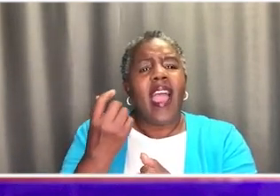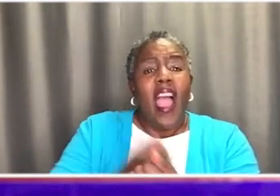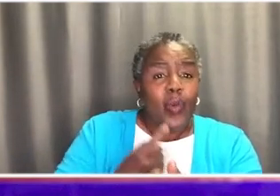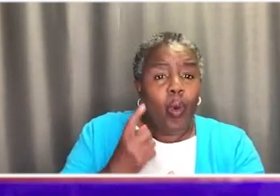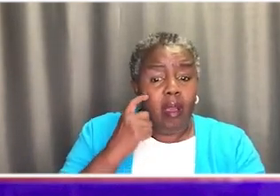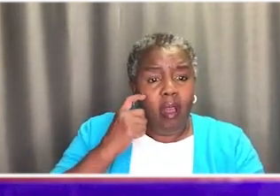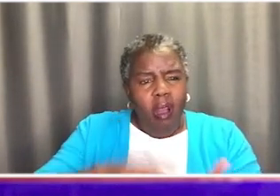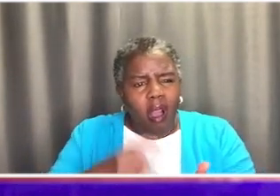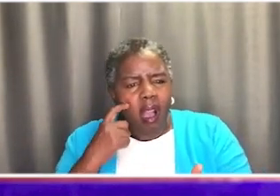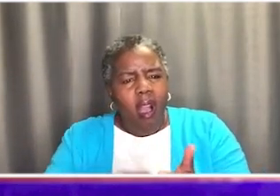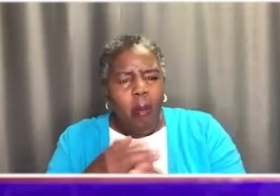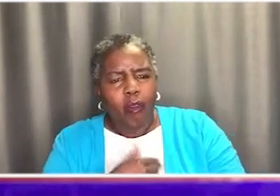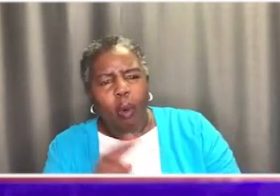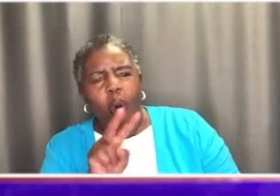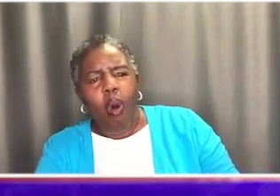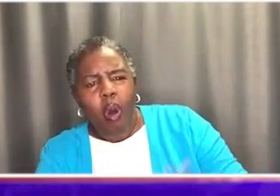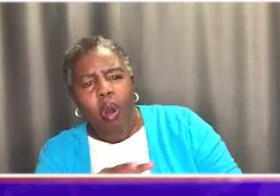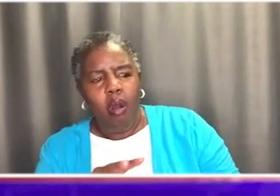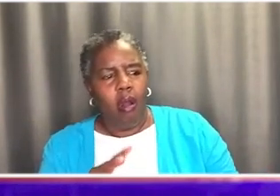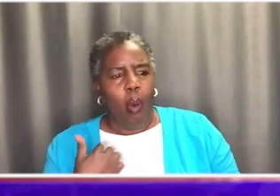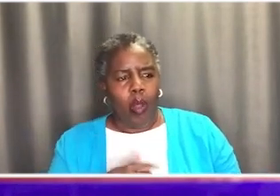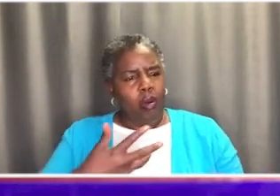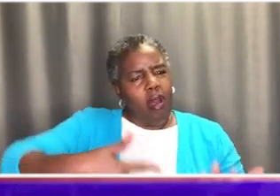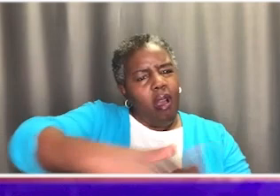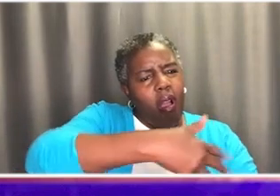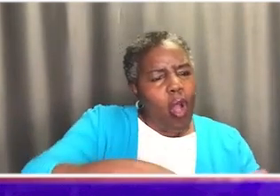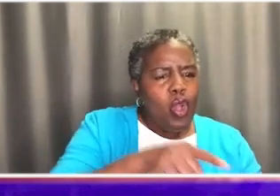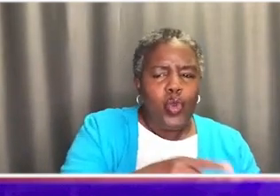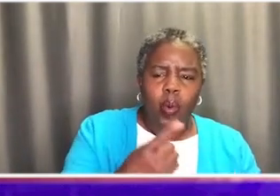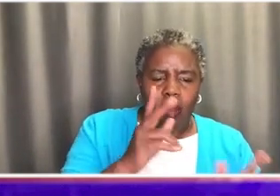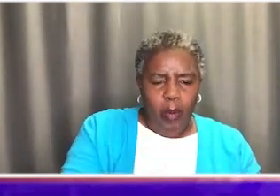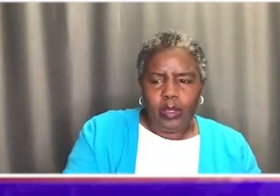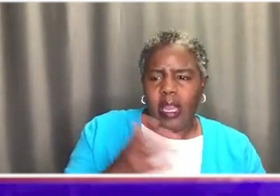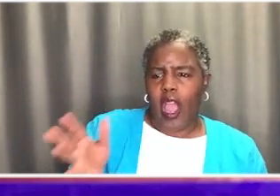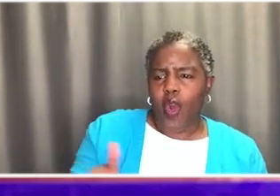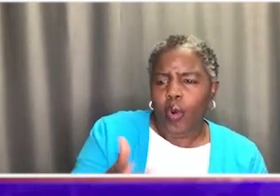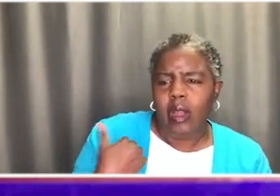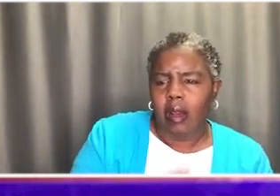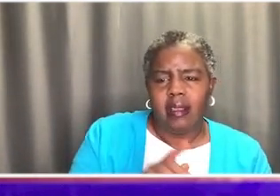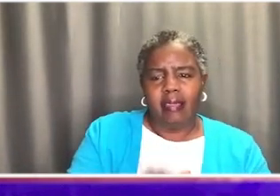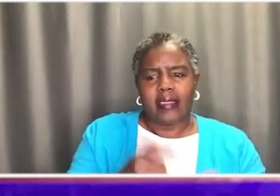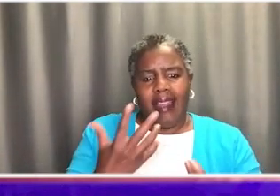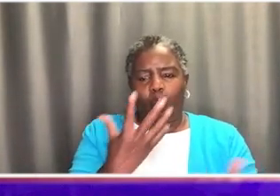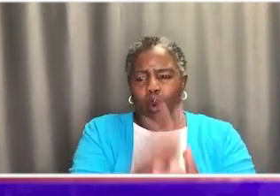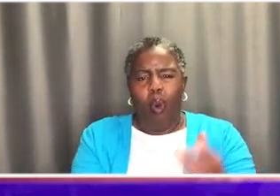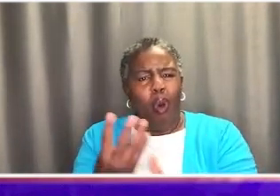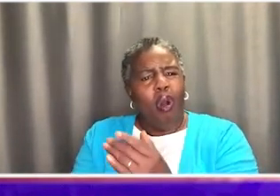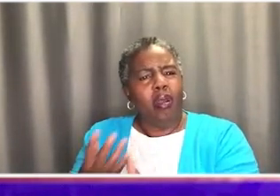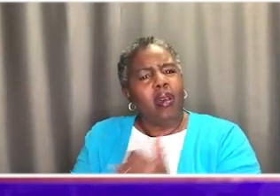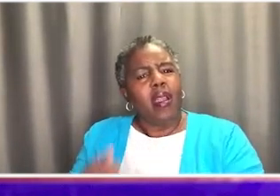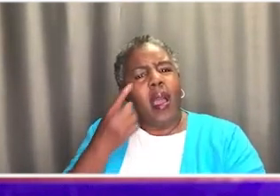to see in you. When we walked around you, you used to be the one to encourage us. And that's all gone because of